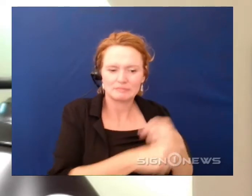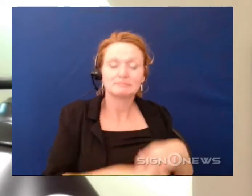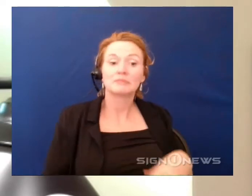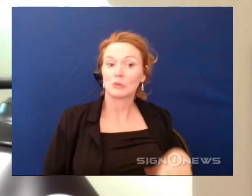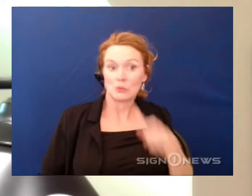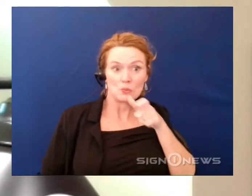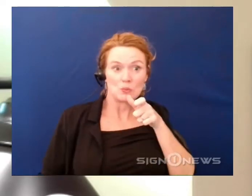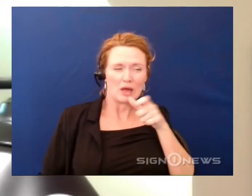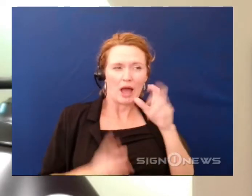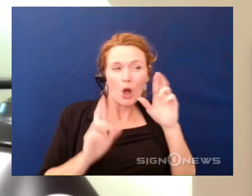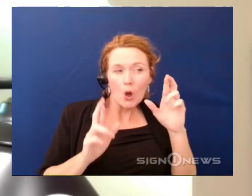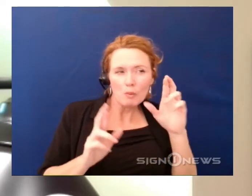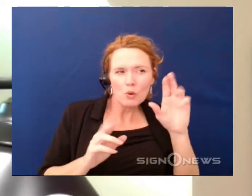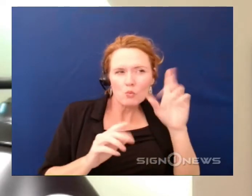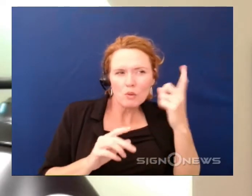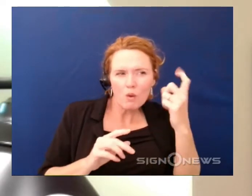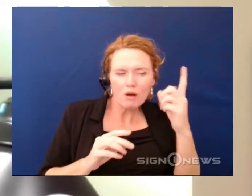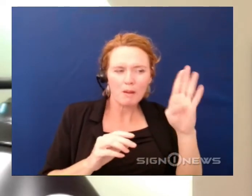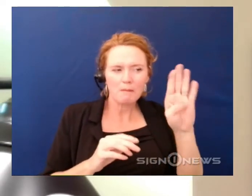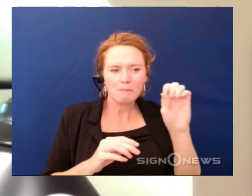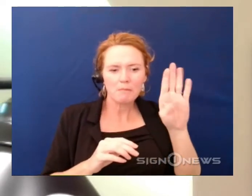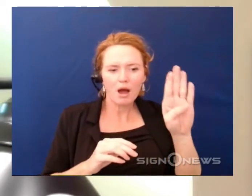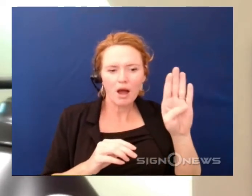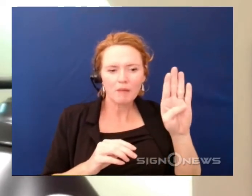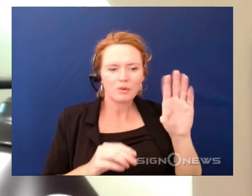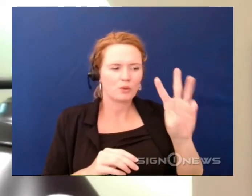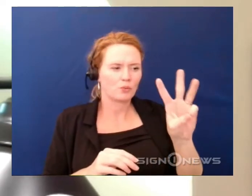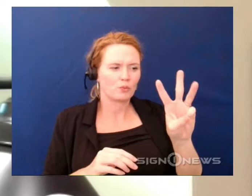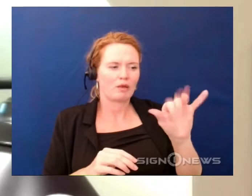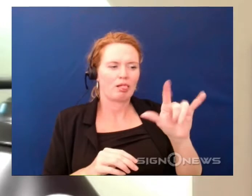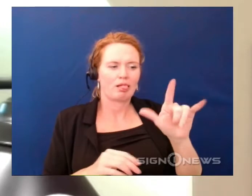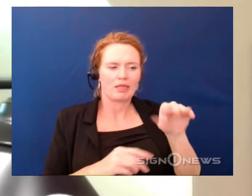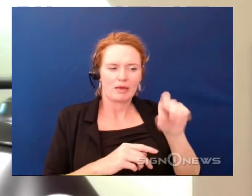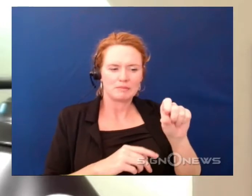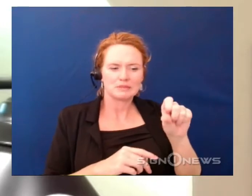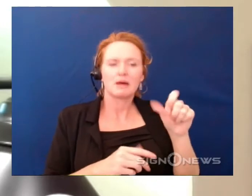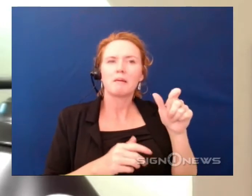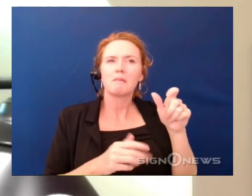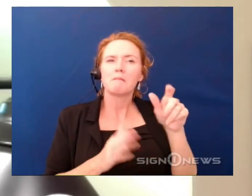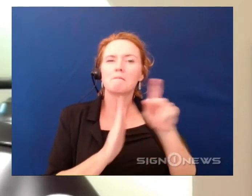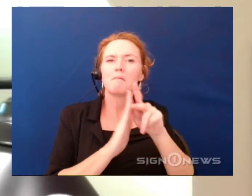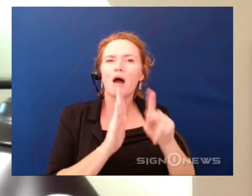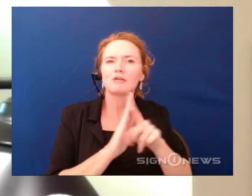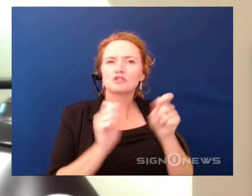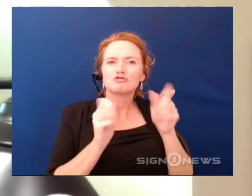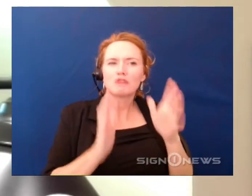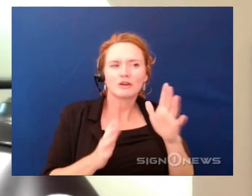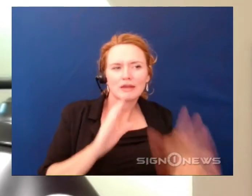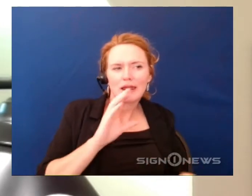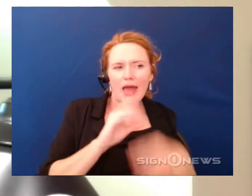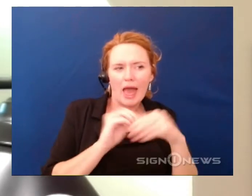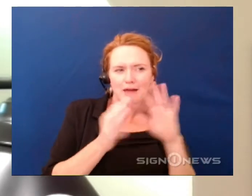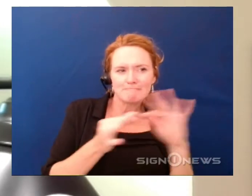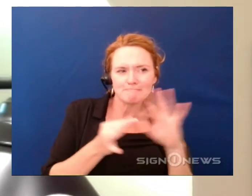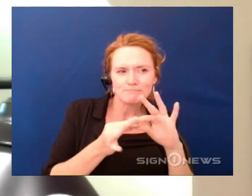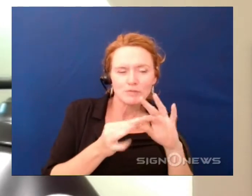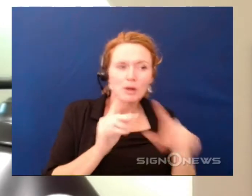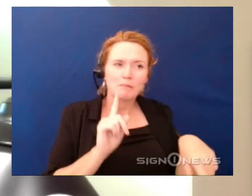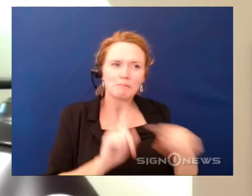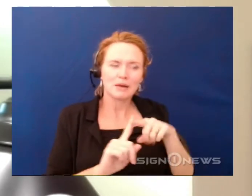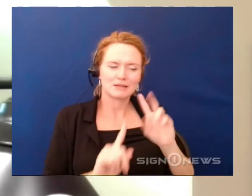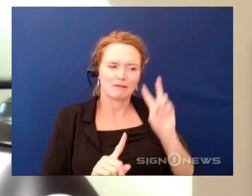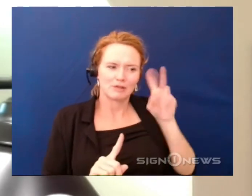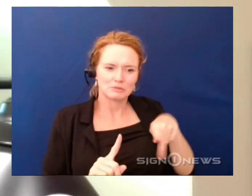I'm hoping that my colleague Bob Williams, CommunicationFIRST policy director, will chime in, along with the vice chair of our board,